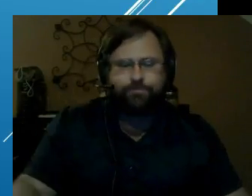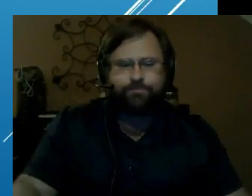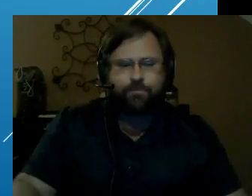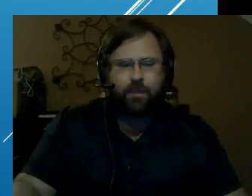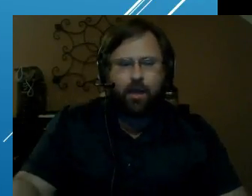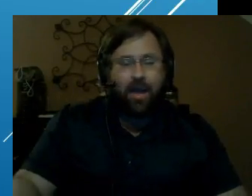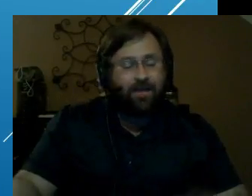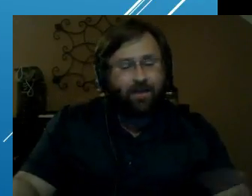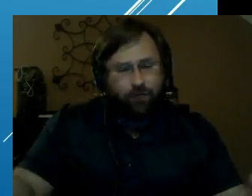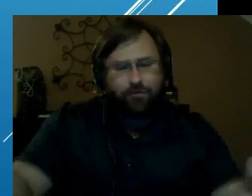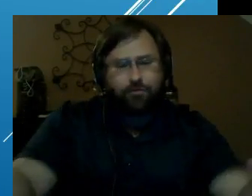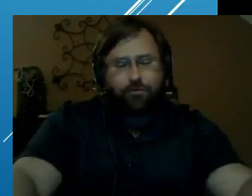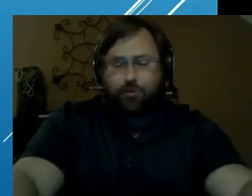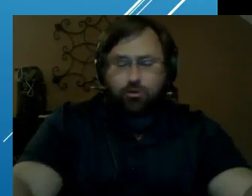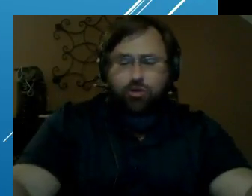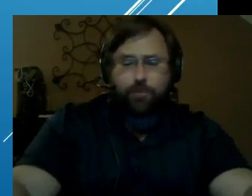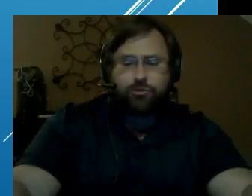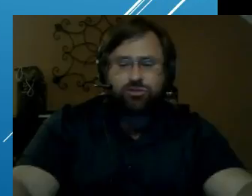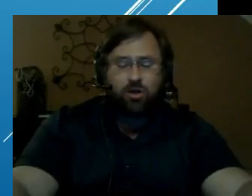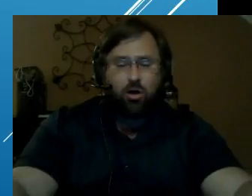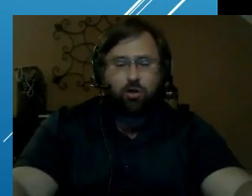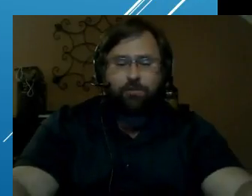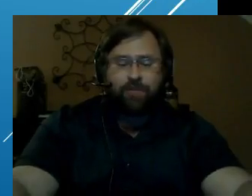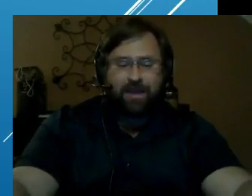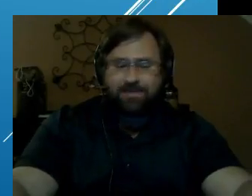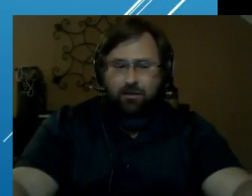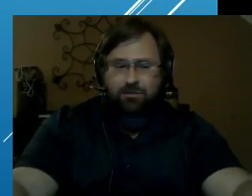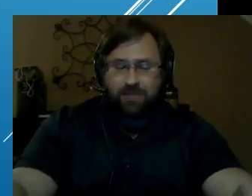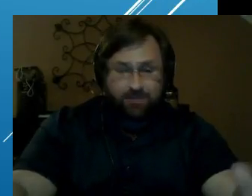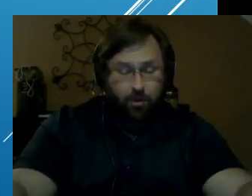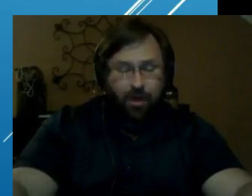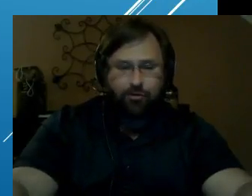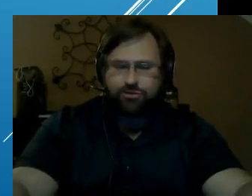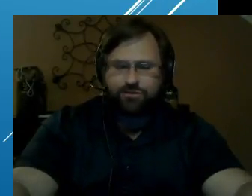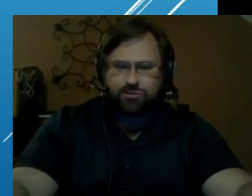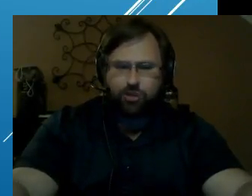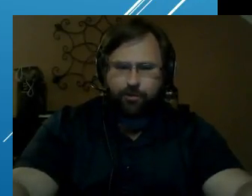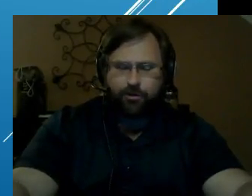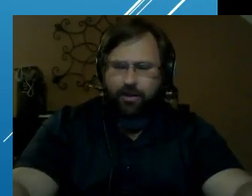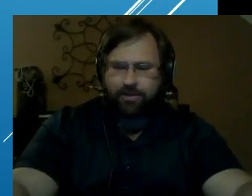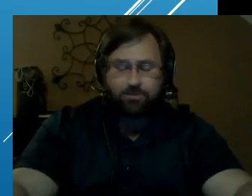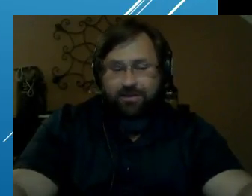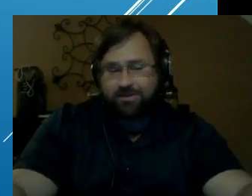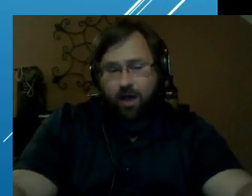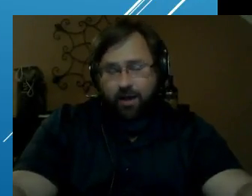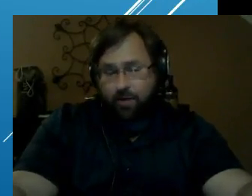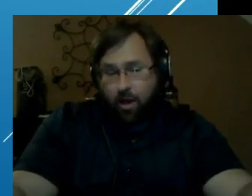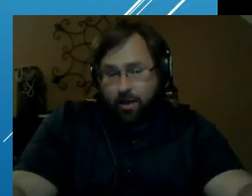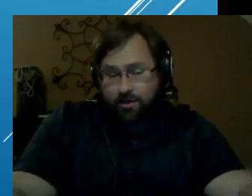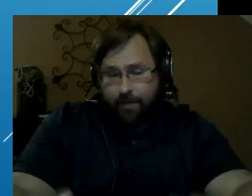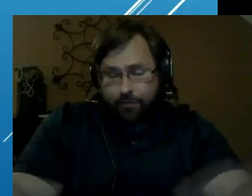mall. And then often no determiner is used at all. ASL doesn't require the use of a determiner, and when it's